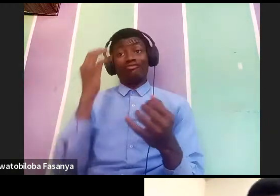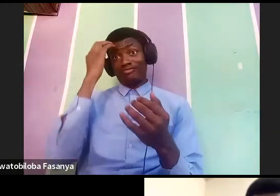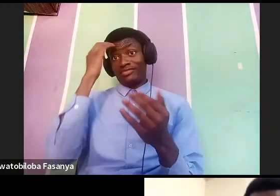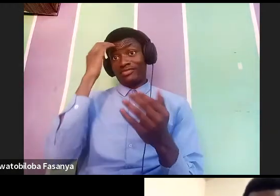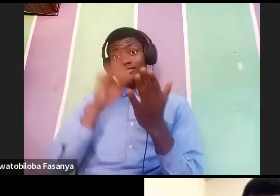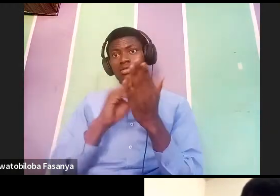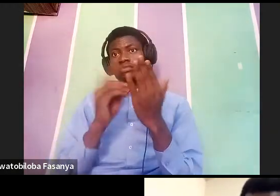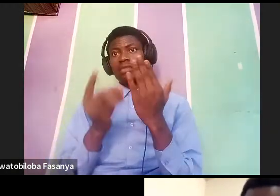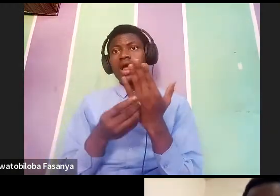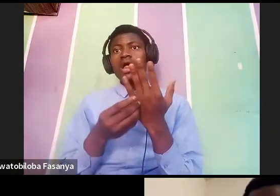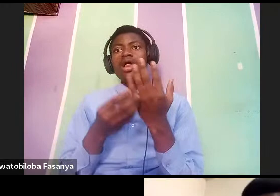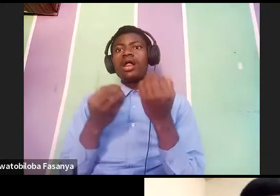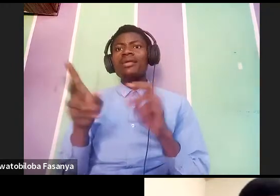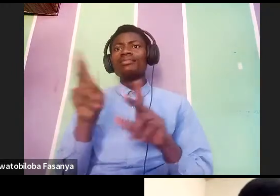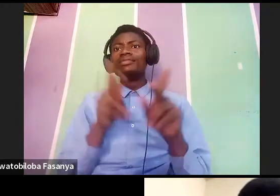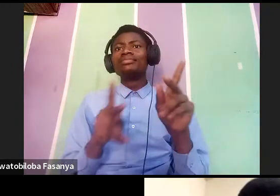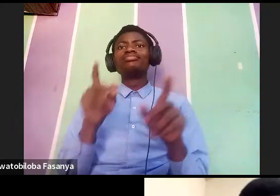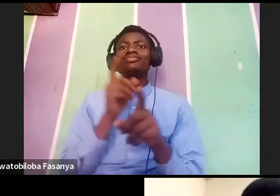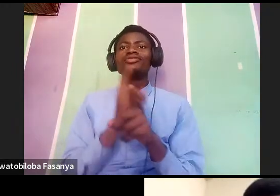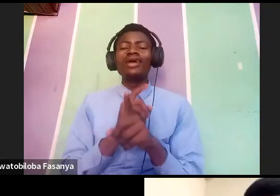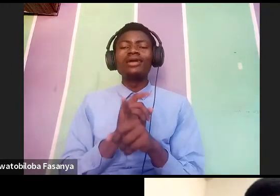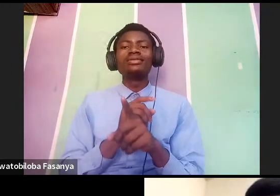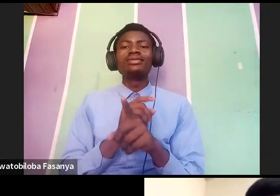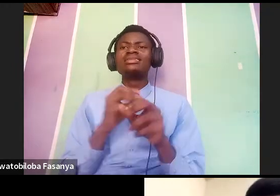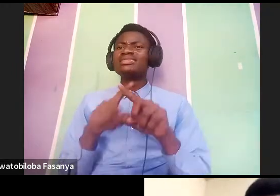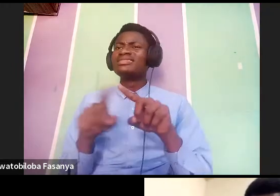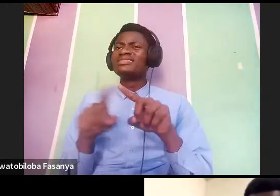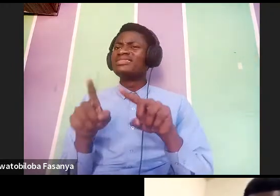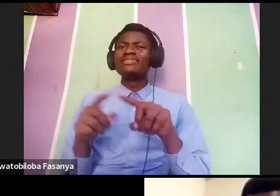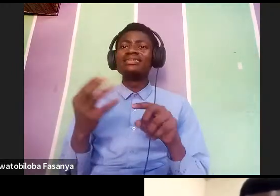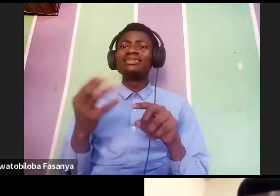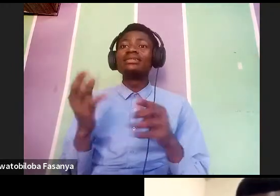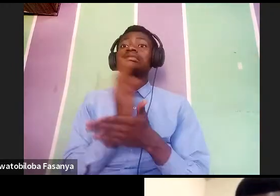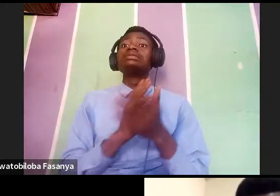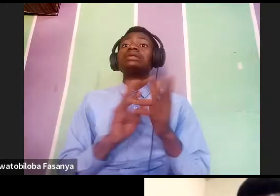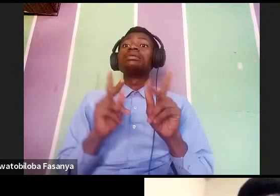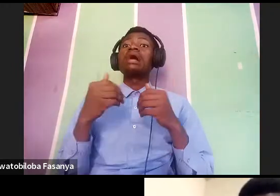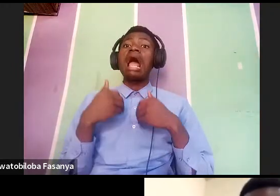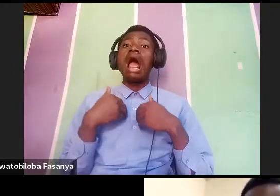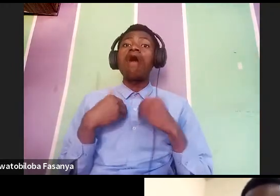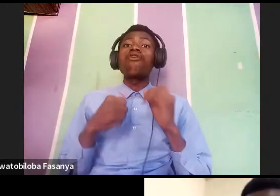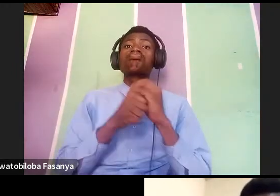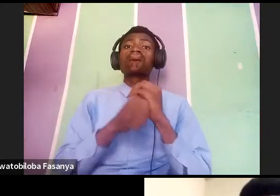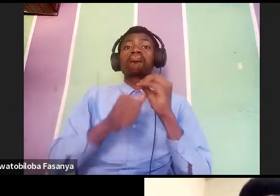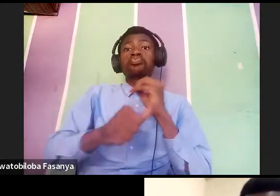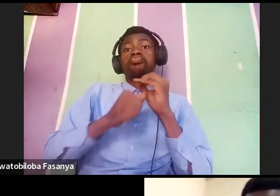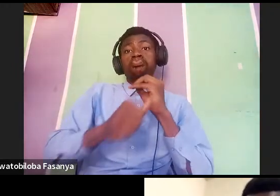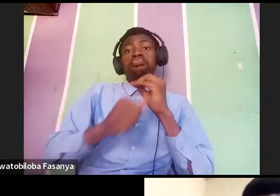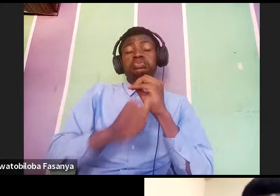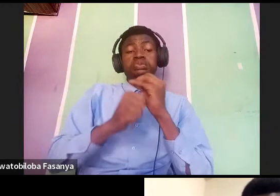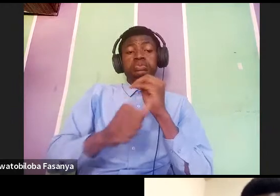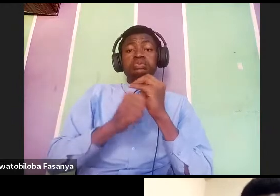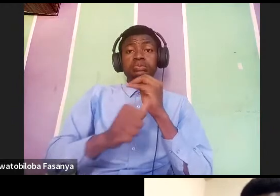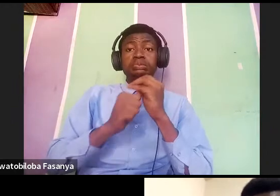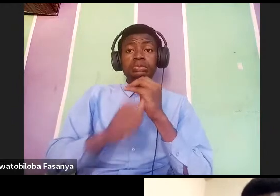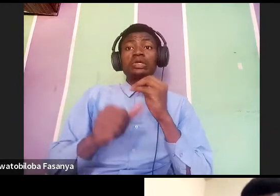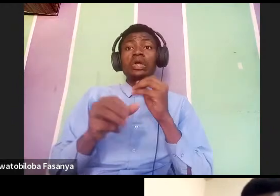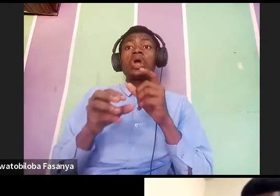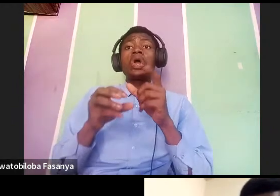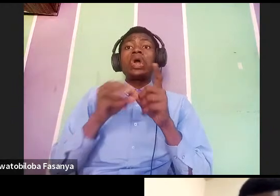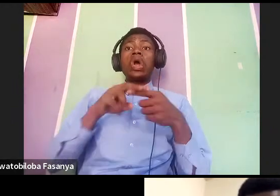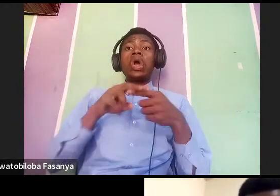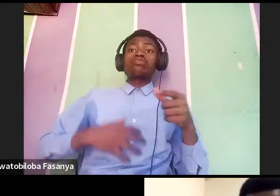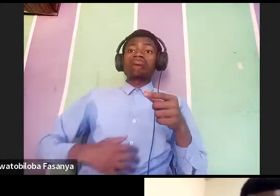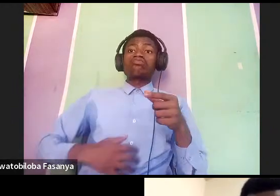passing watery stools. A lot of people start having diarrhea and maybe food poisoning. So, of course, it's